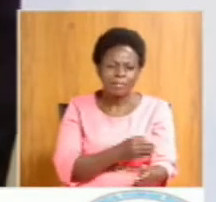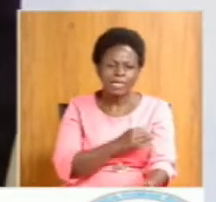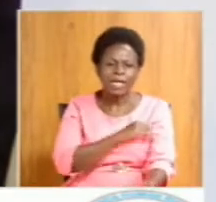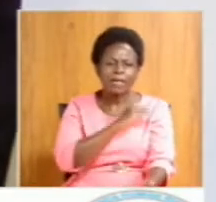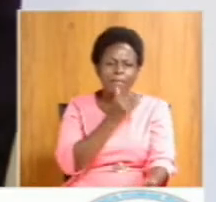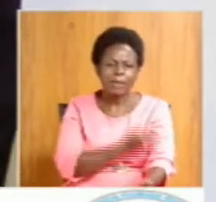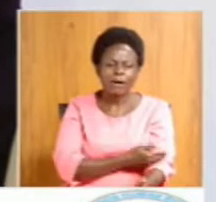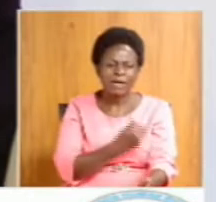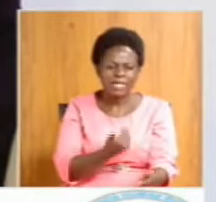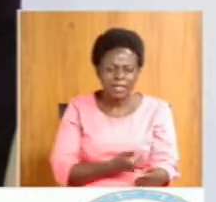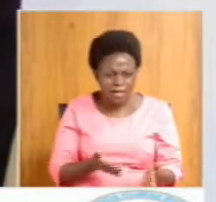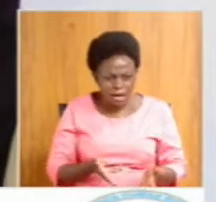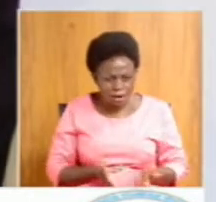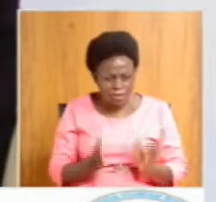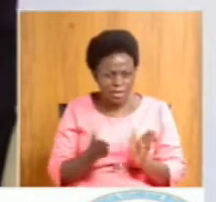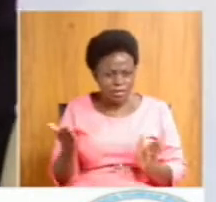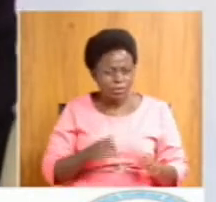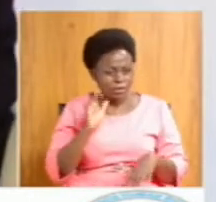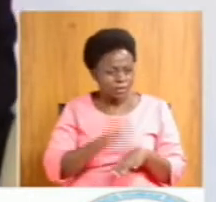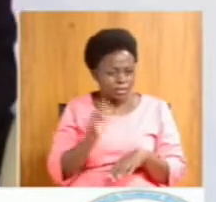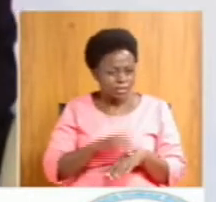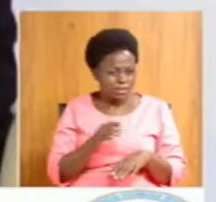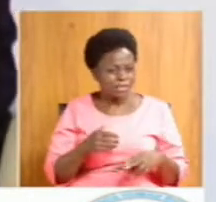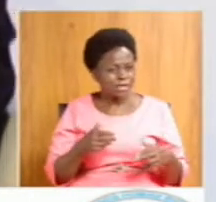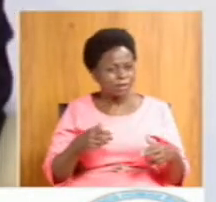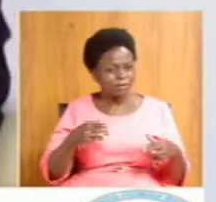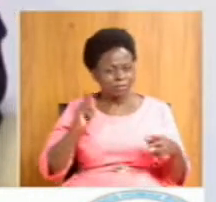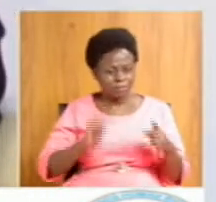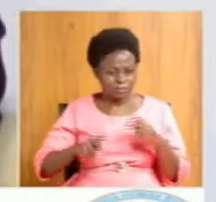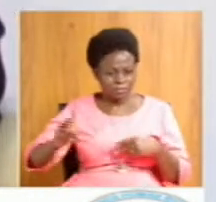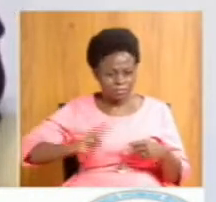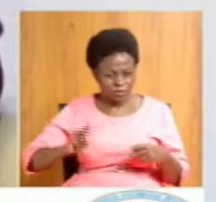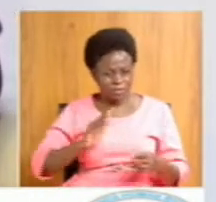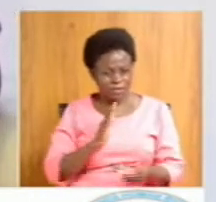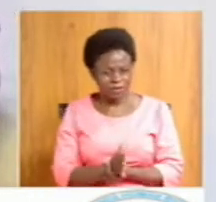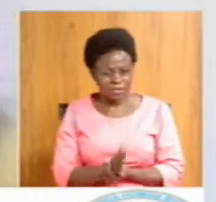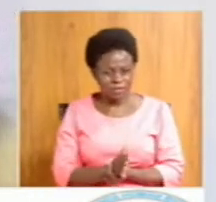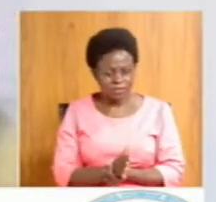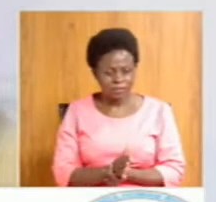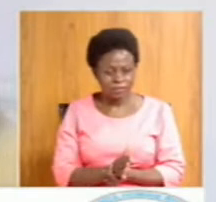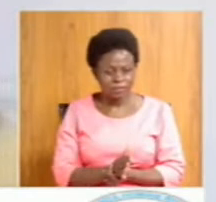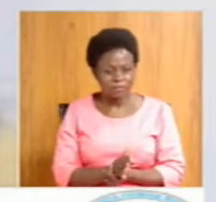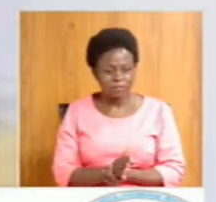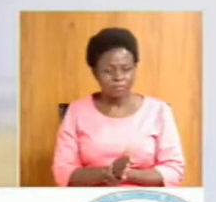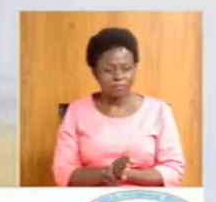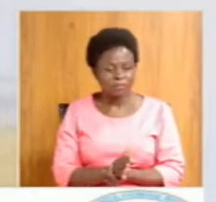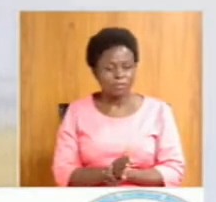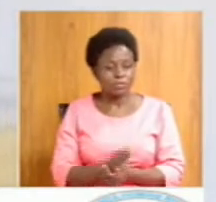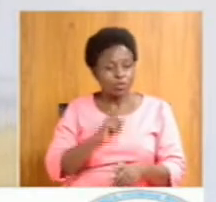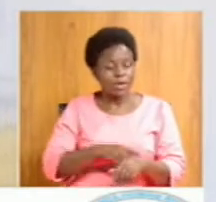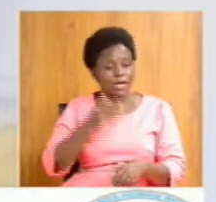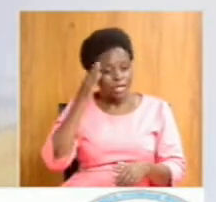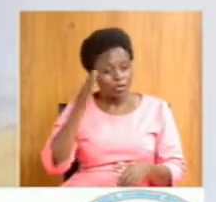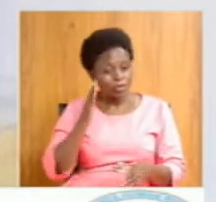empowerment in our way, that's where we sensitize our fellow citizens on their rights. The moment I know